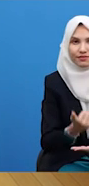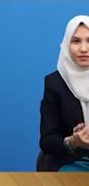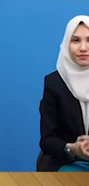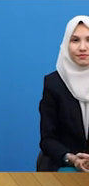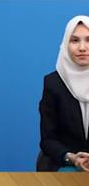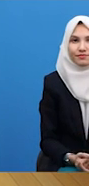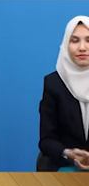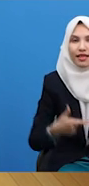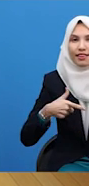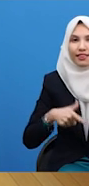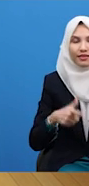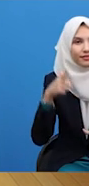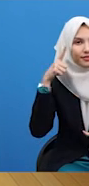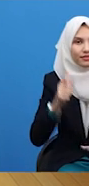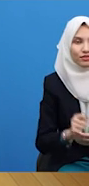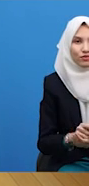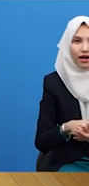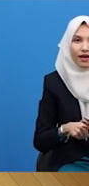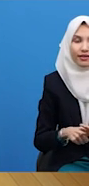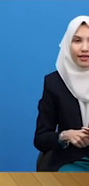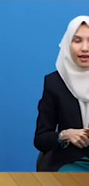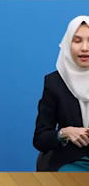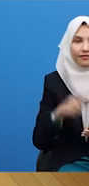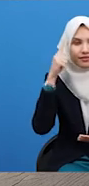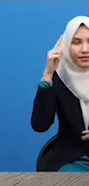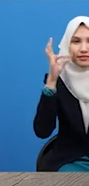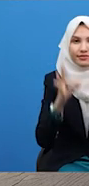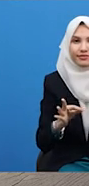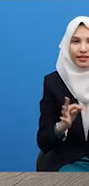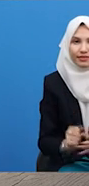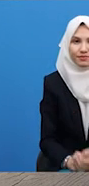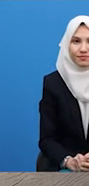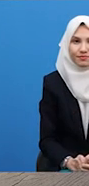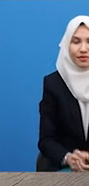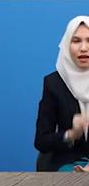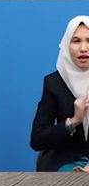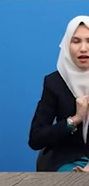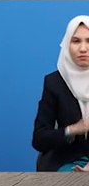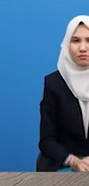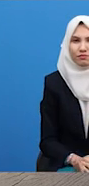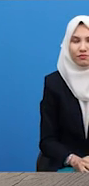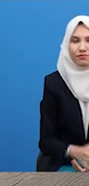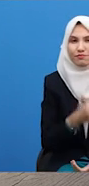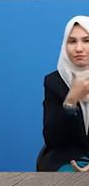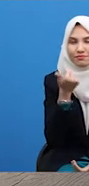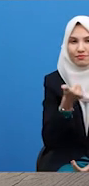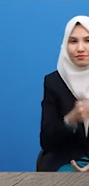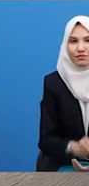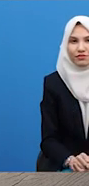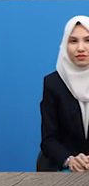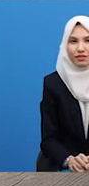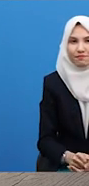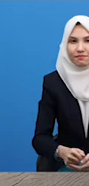Let's listen to what Adi has decided. I prefer to have fried rice for